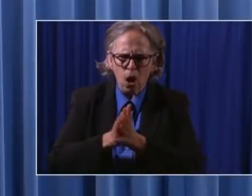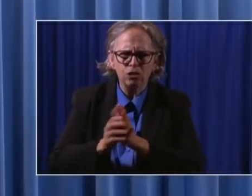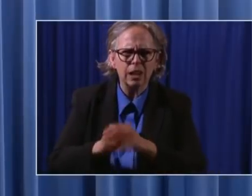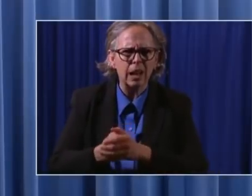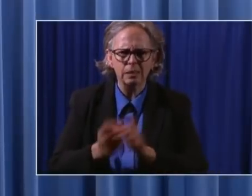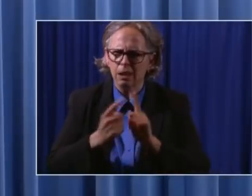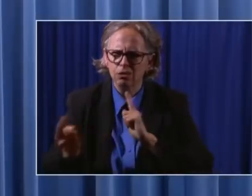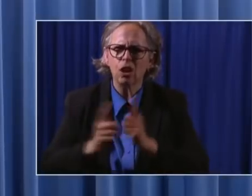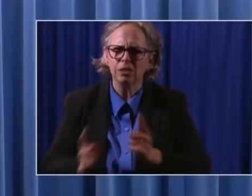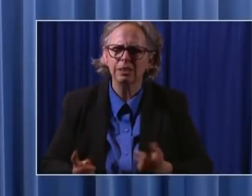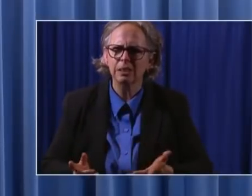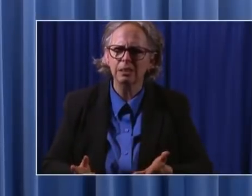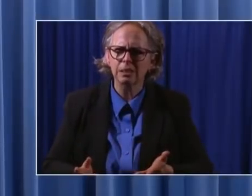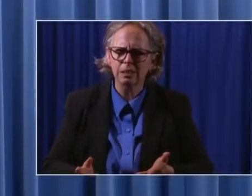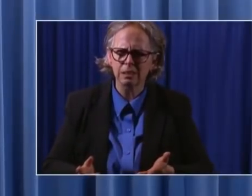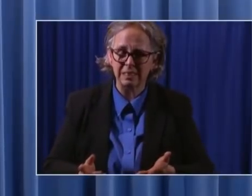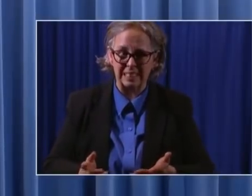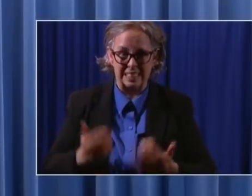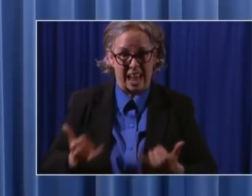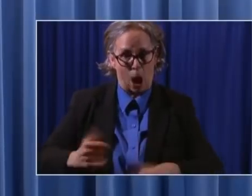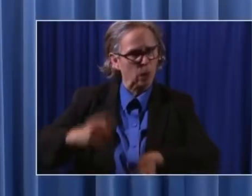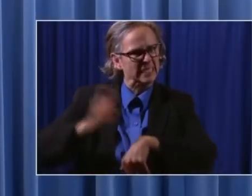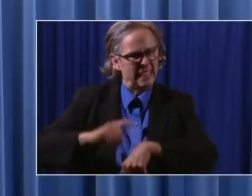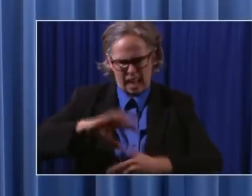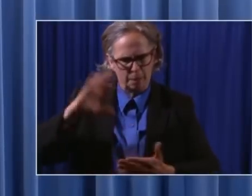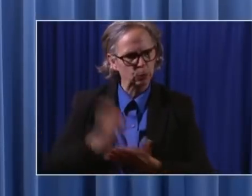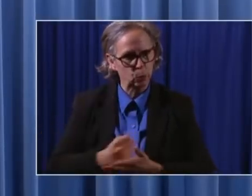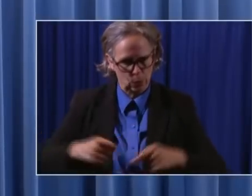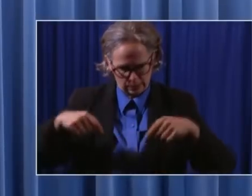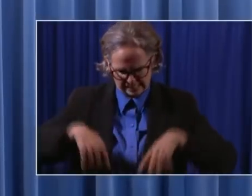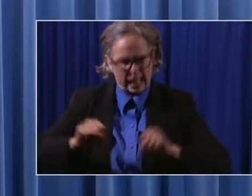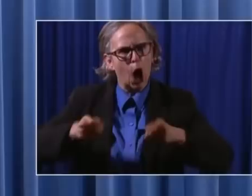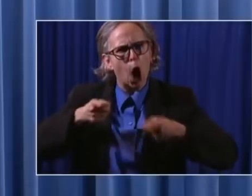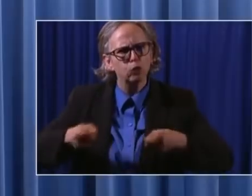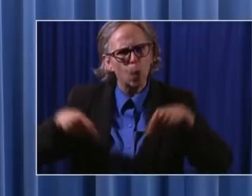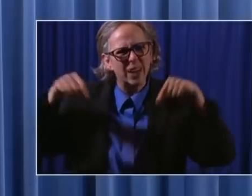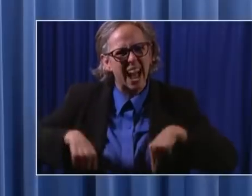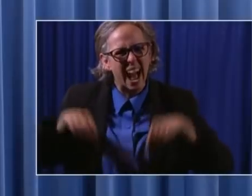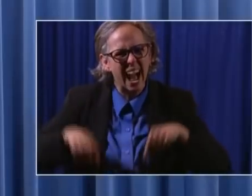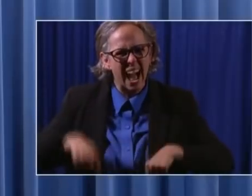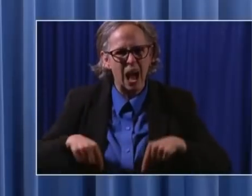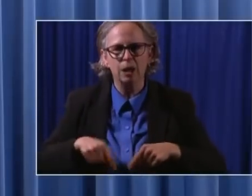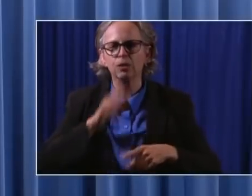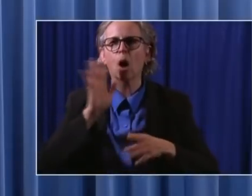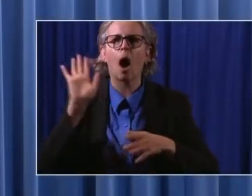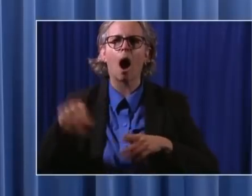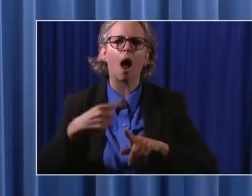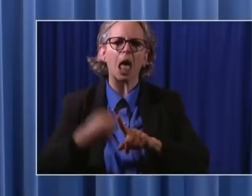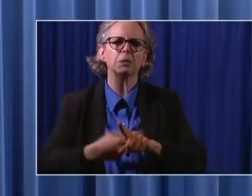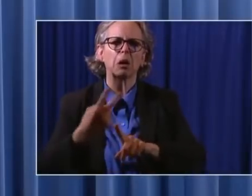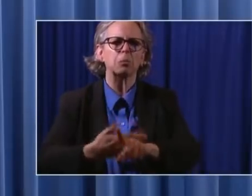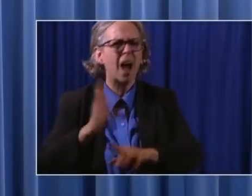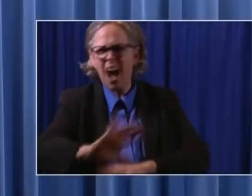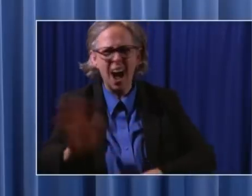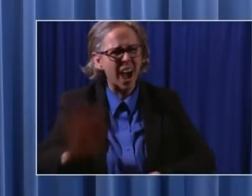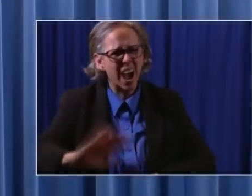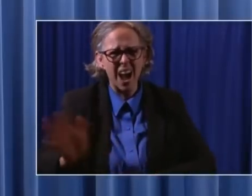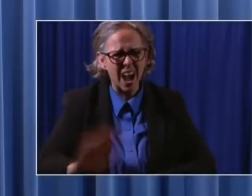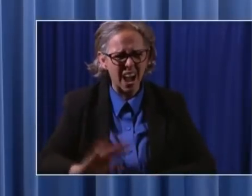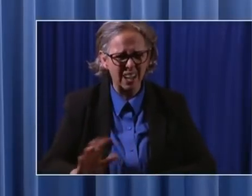are there. It's time to get control of the situation, because you're going to have, tens of thousands of students coming back in the